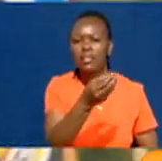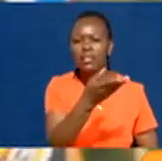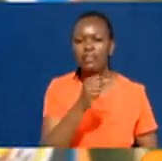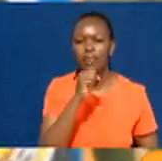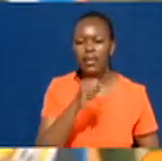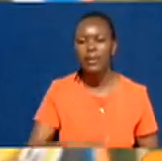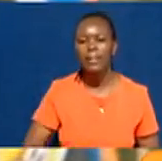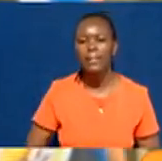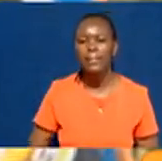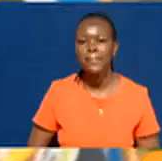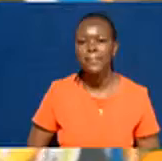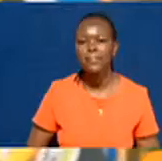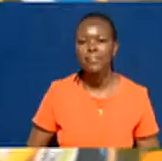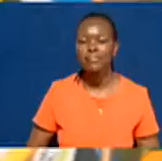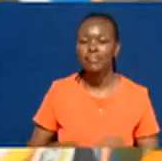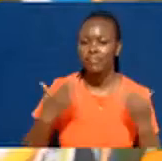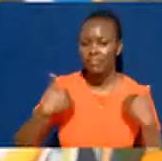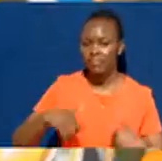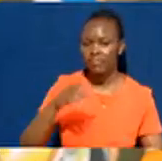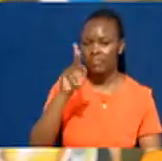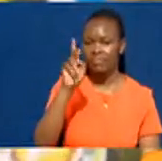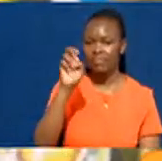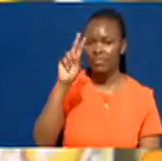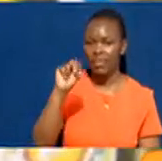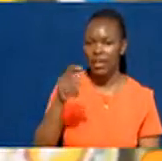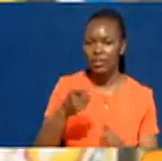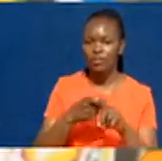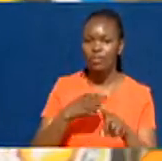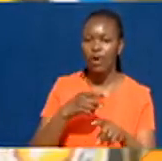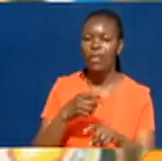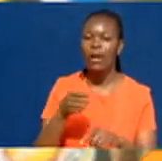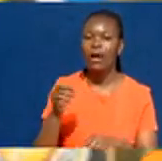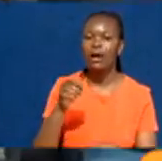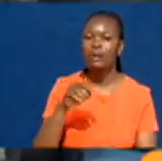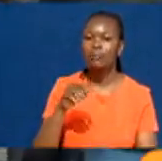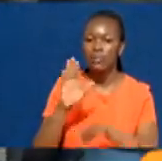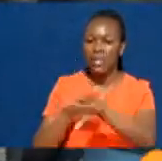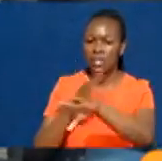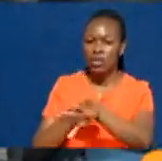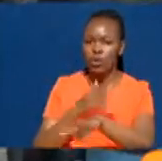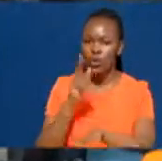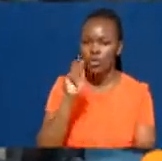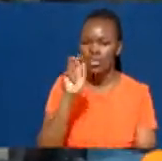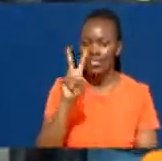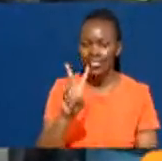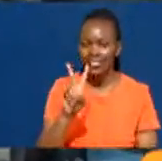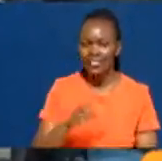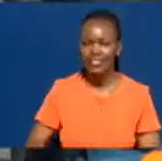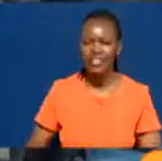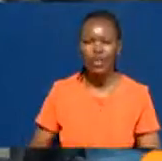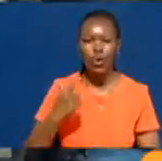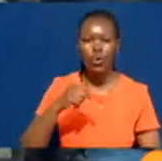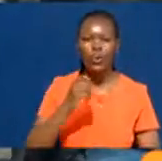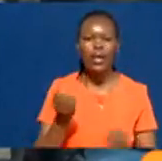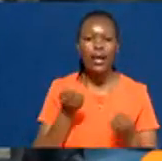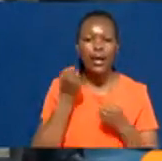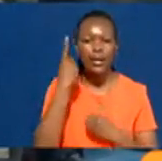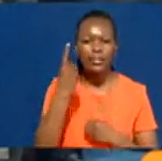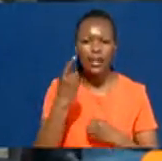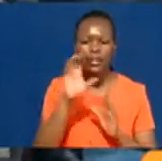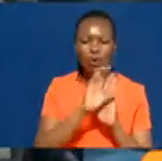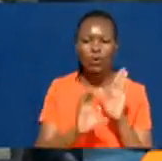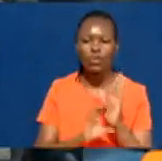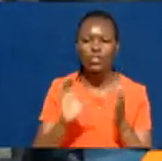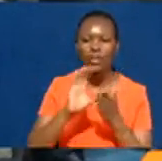My name is Ken Jenga Wamboi from Minoro TV. Yes. We understand that from the Constitution, Chapter